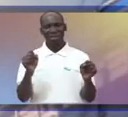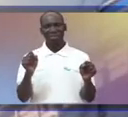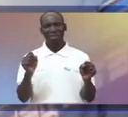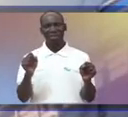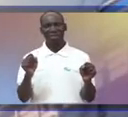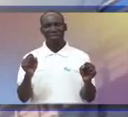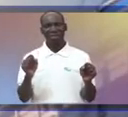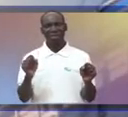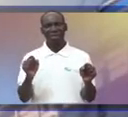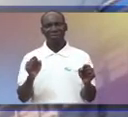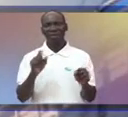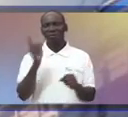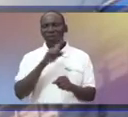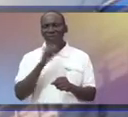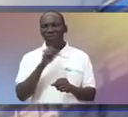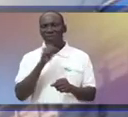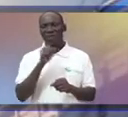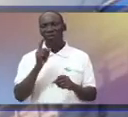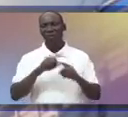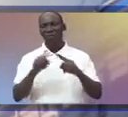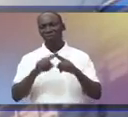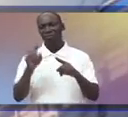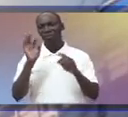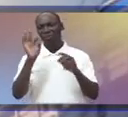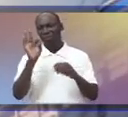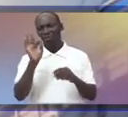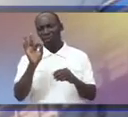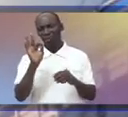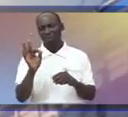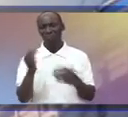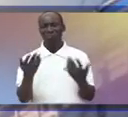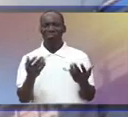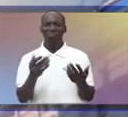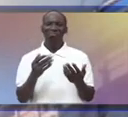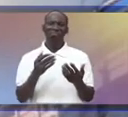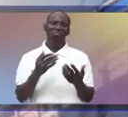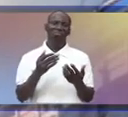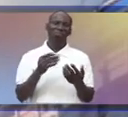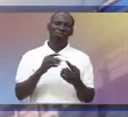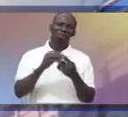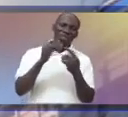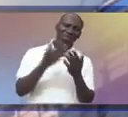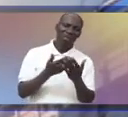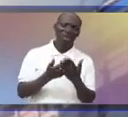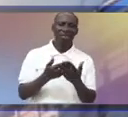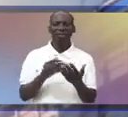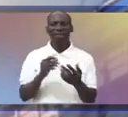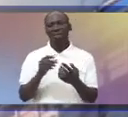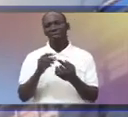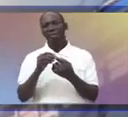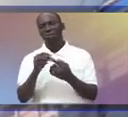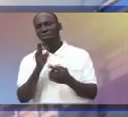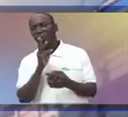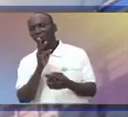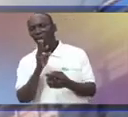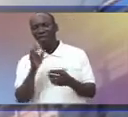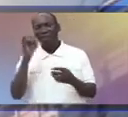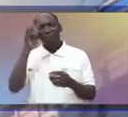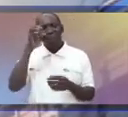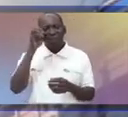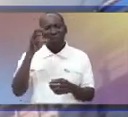kristo mu no ye enu no woka kira ade mu osori a osi beji beye emergency osori a osi beyifo bi na ha